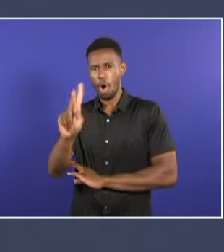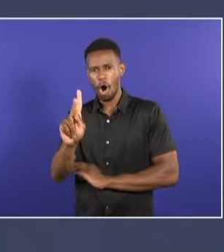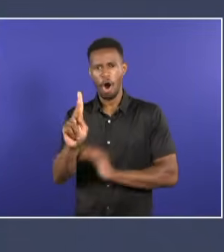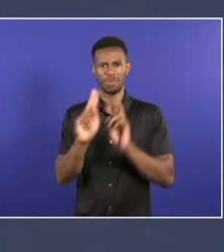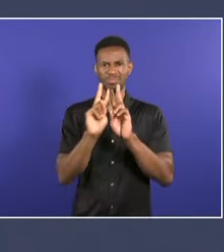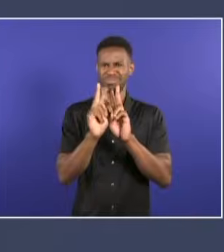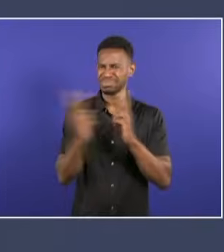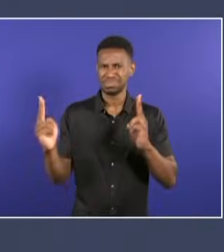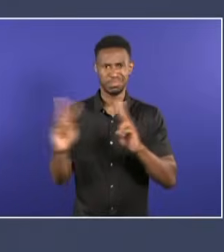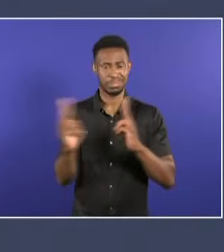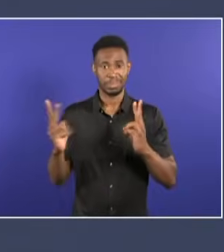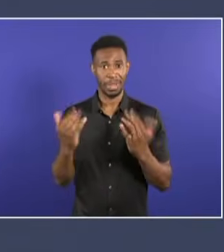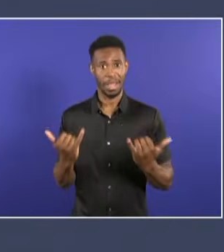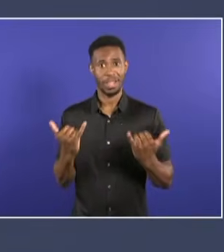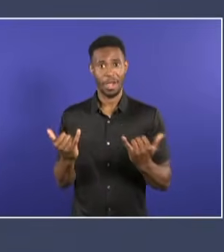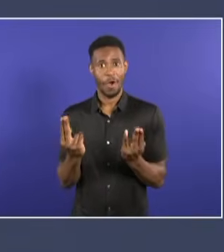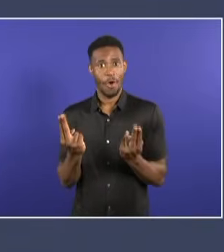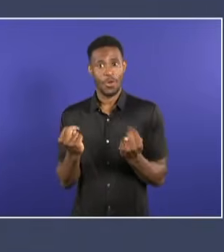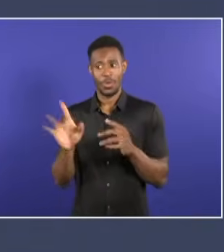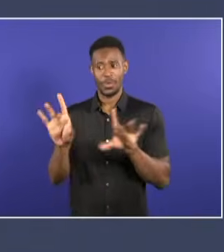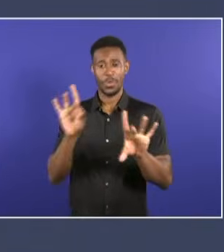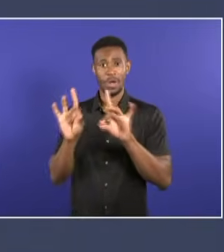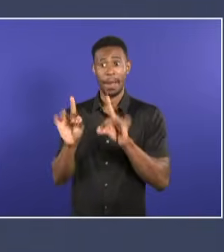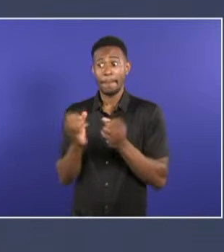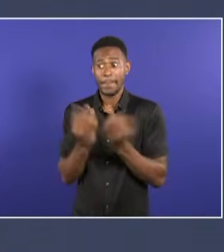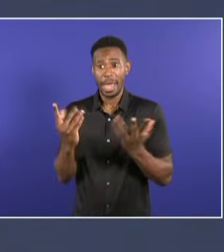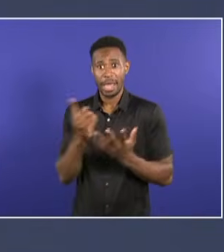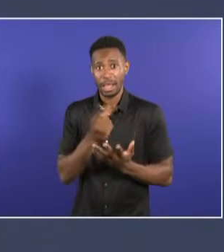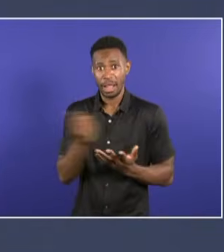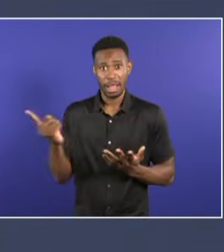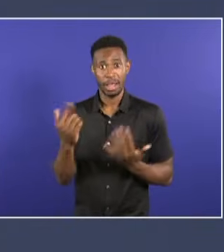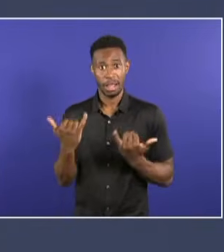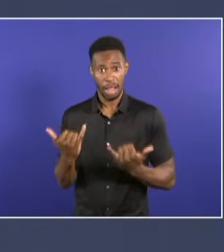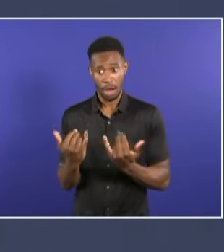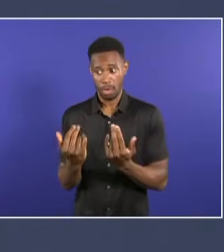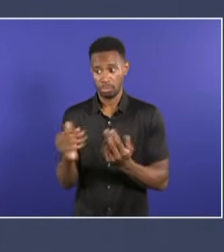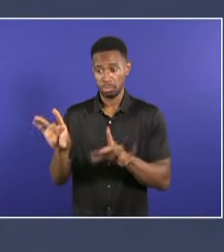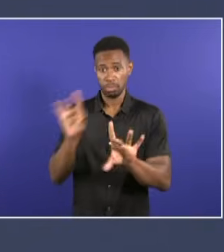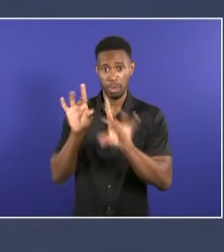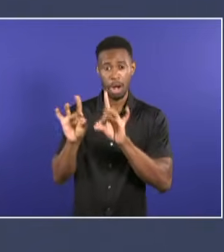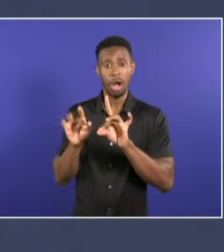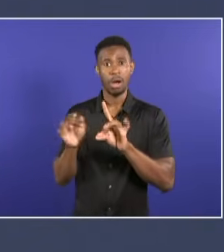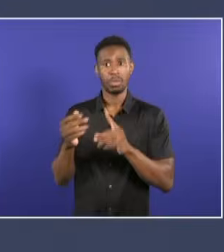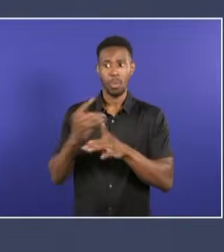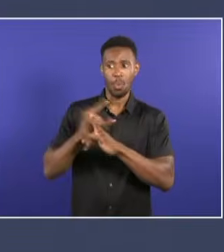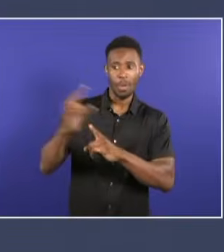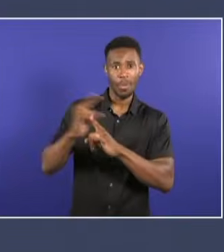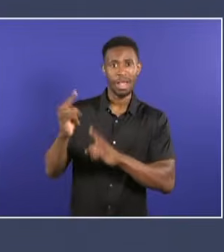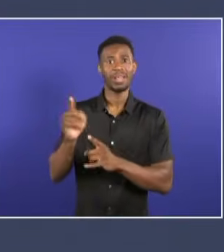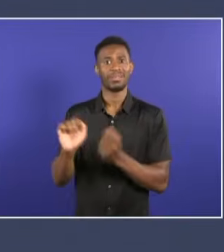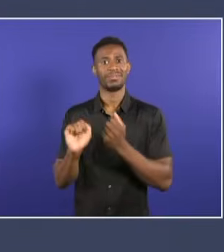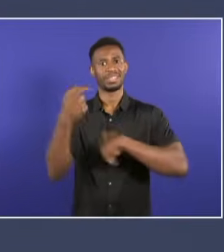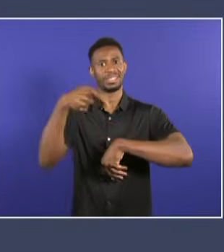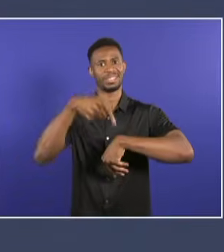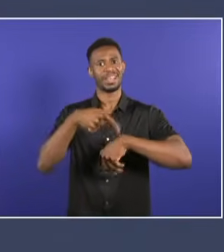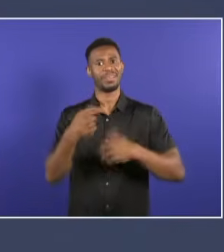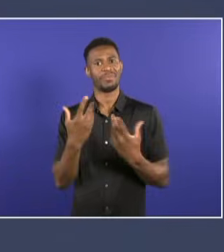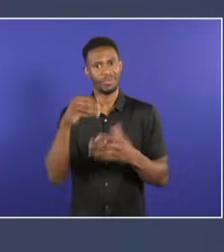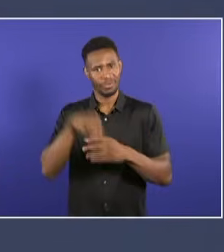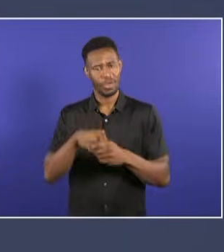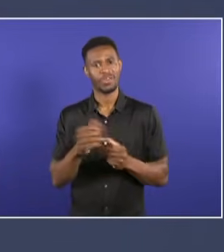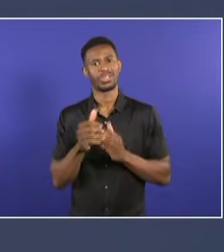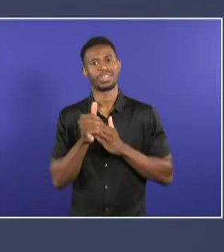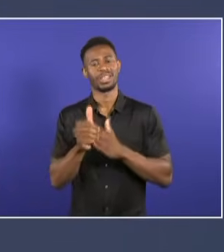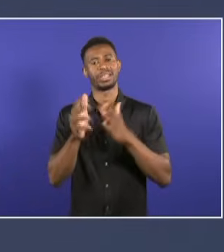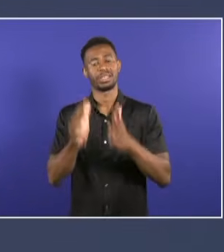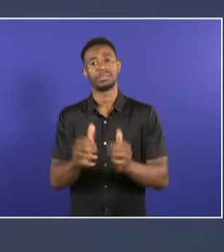others, many of them in leadership for the very first time. And let me say that many of them started out